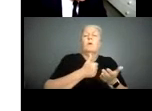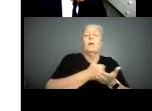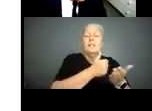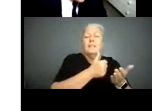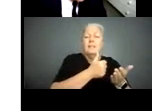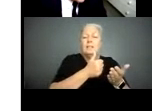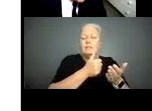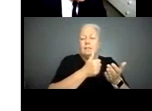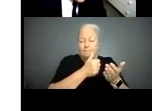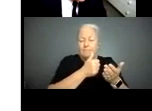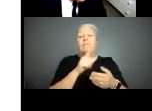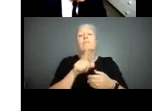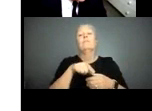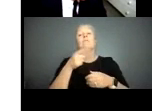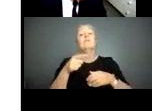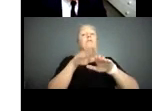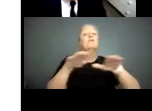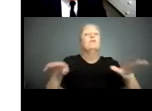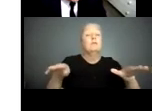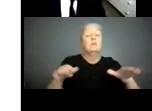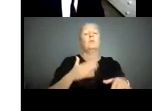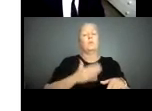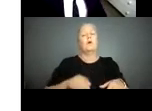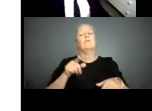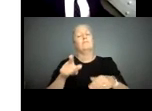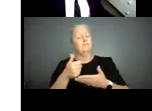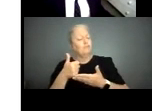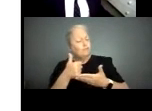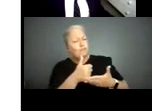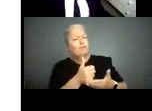other children are encouraged and supported to work with Solomon.